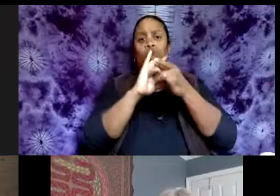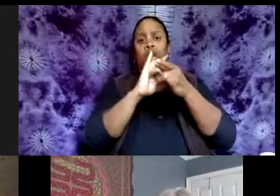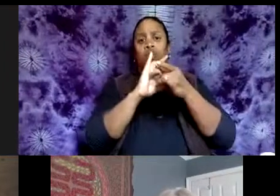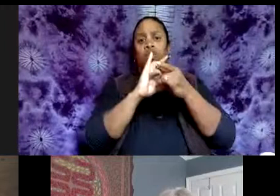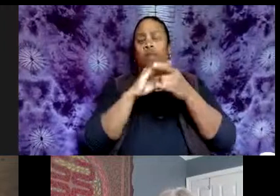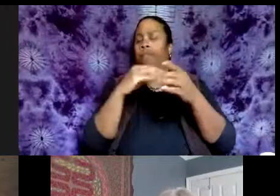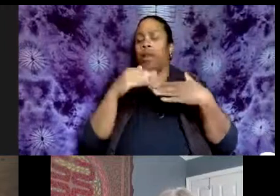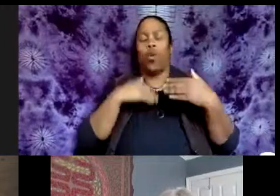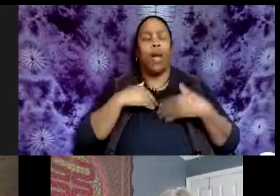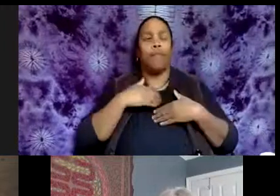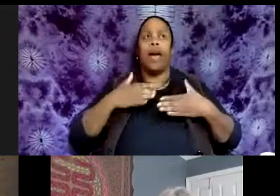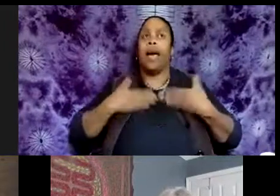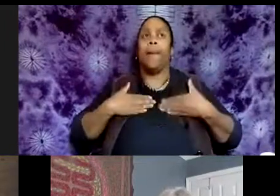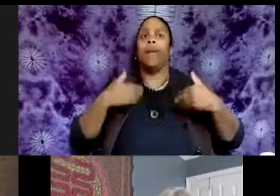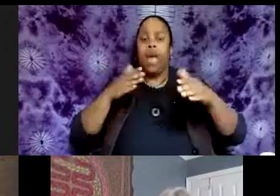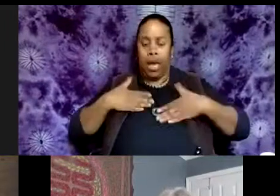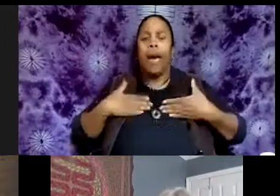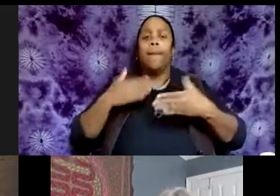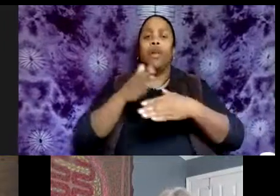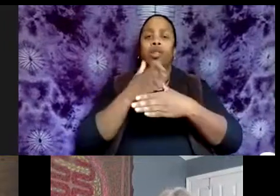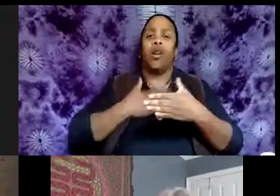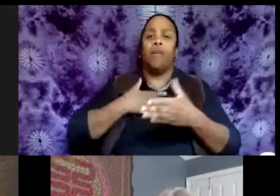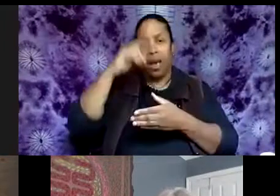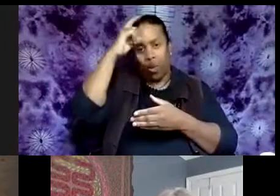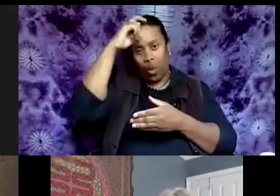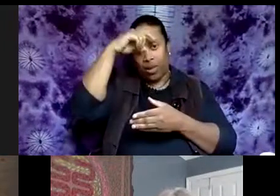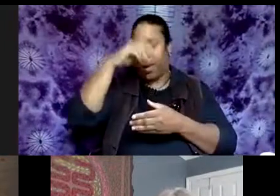in any way that I can, and thank you for hearing me out.